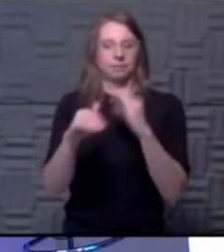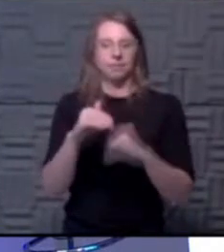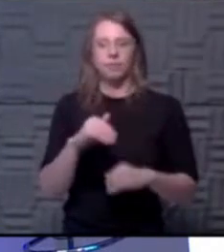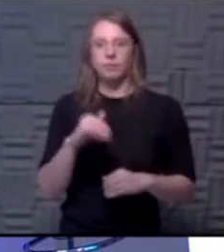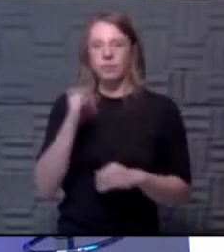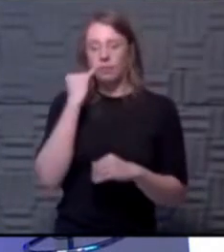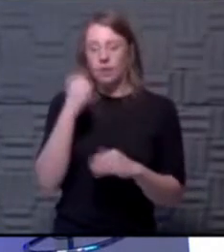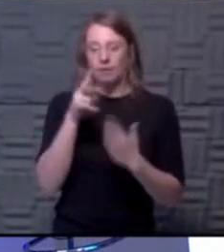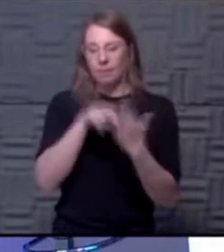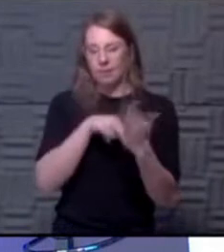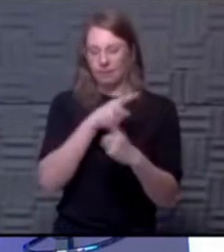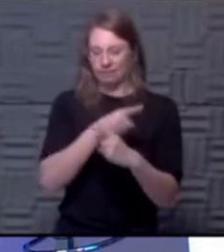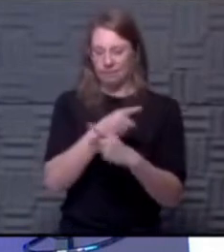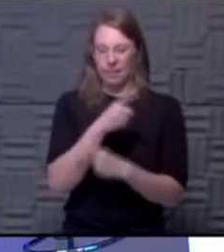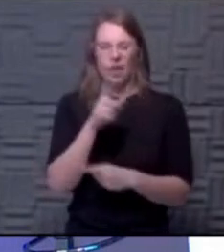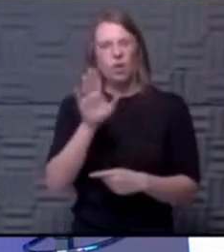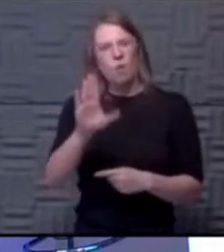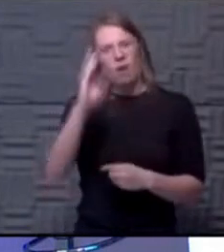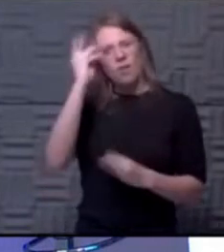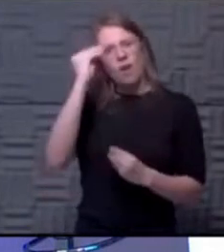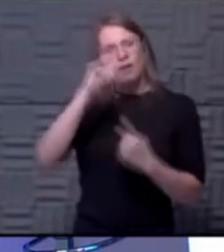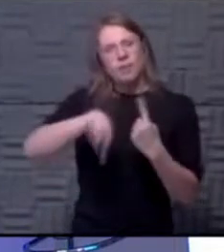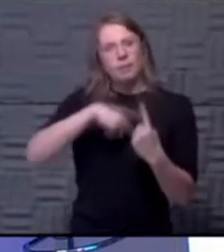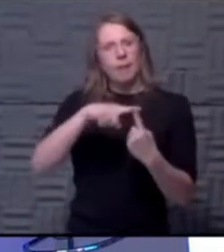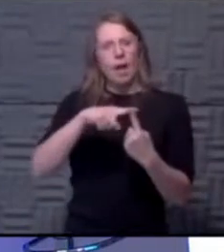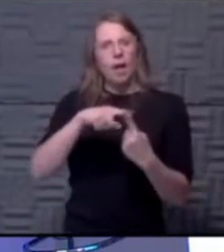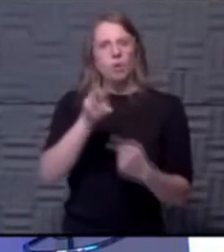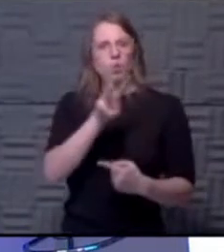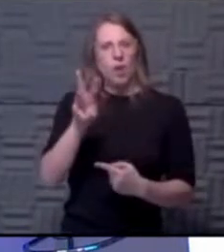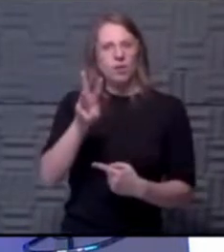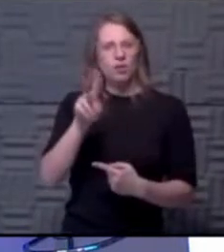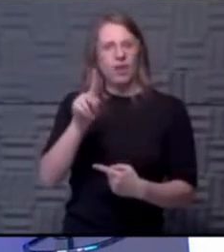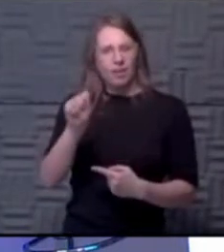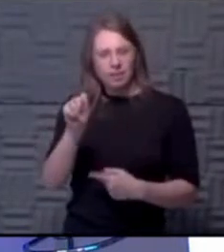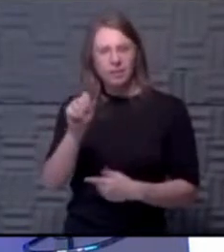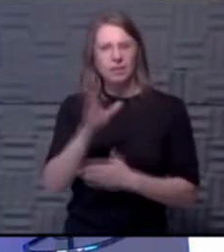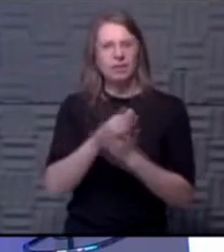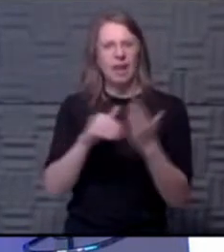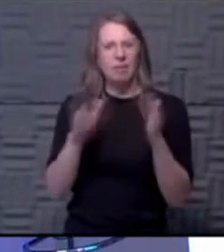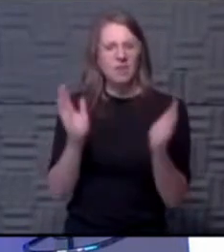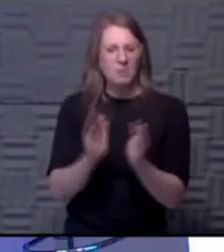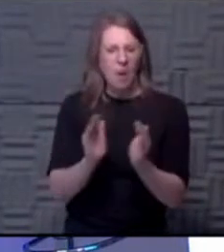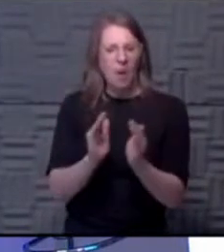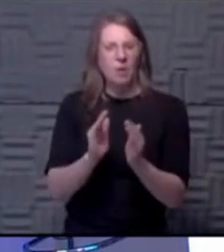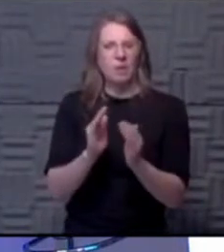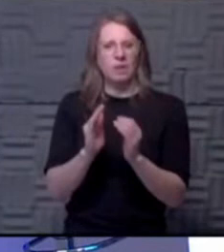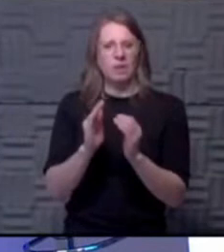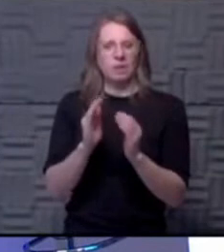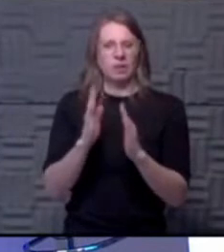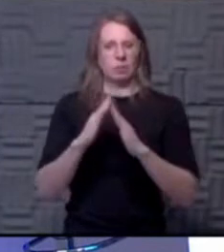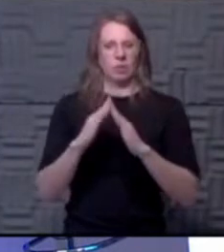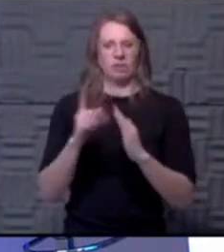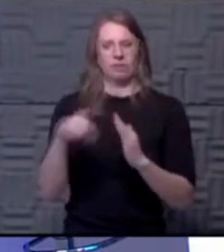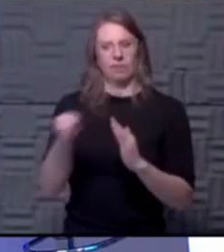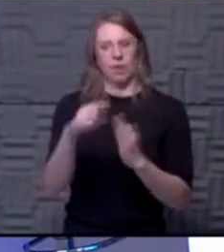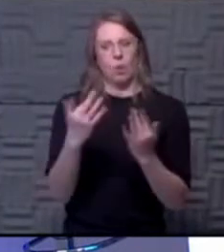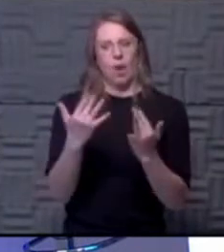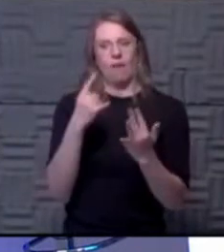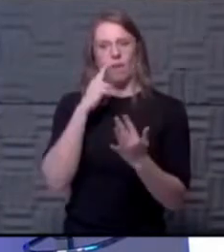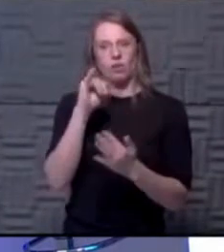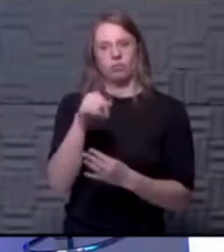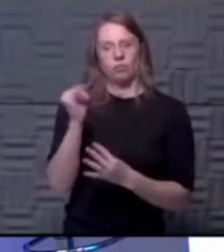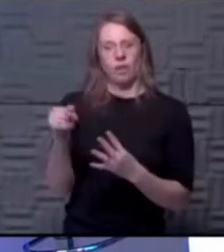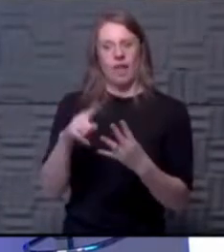the question correctly, what are your thoughts about Western Kansas and some of the smaller communities? They're waiting on Johnson & Johnson, and they're banking